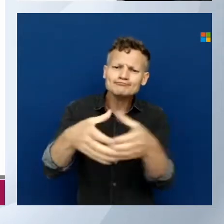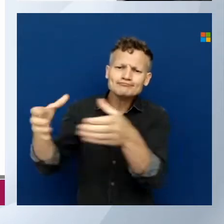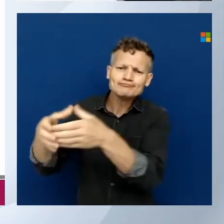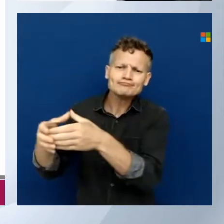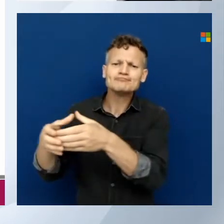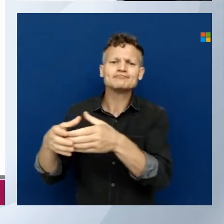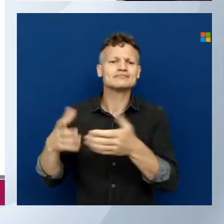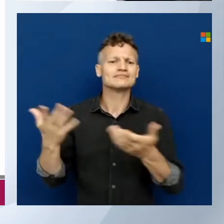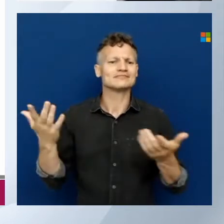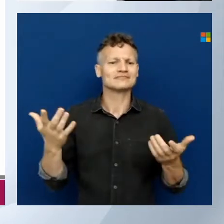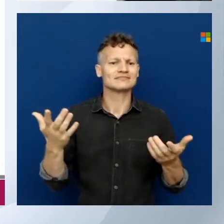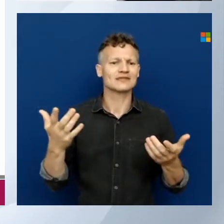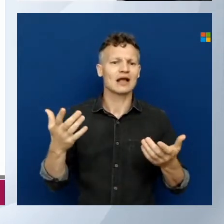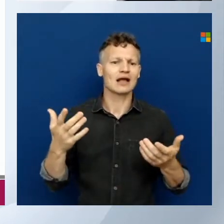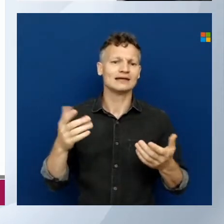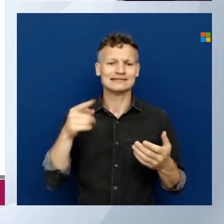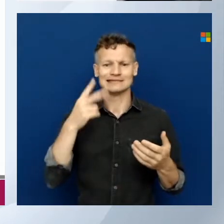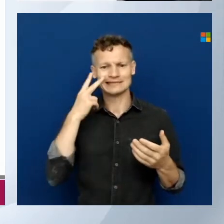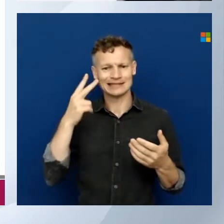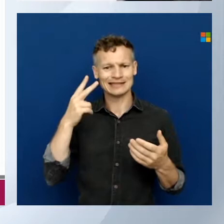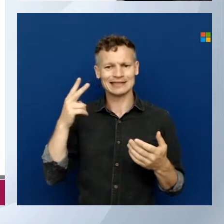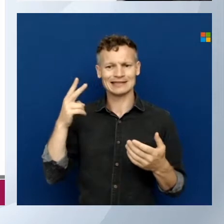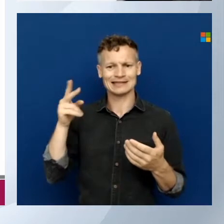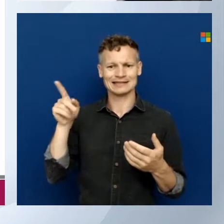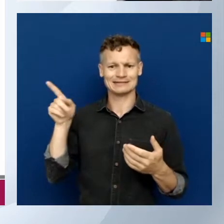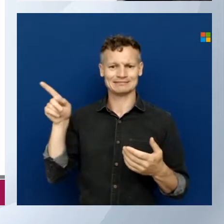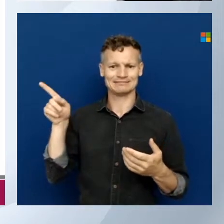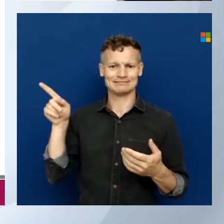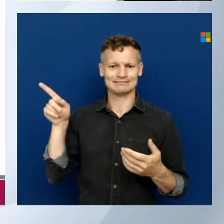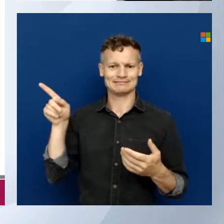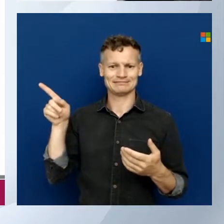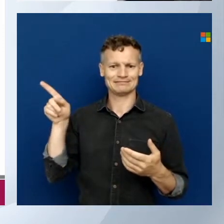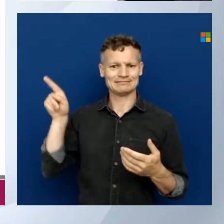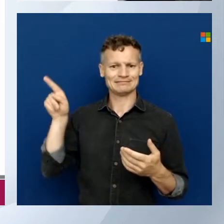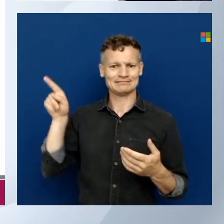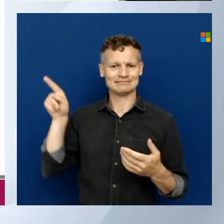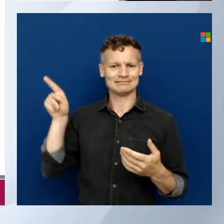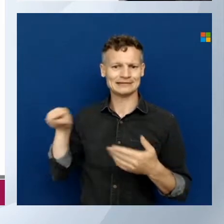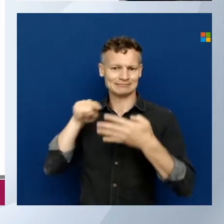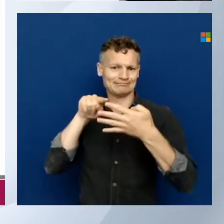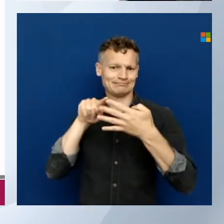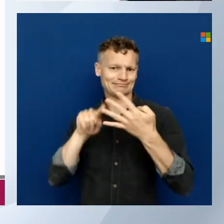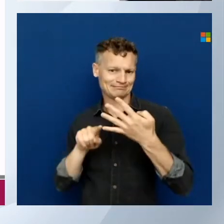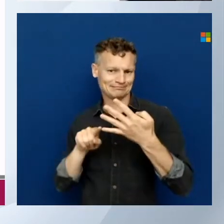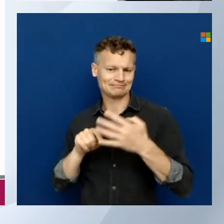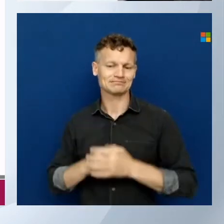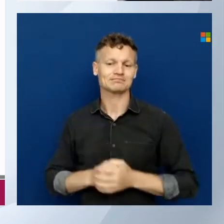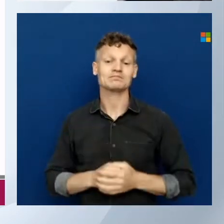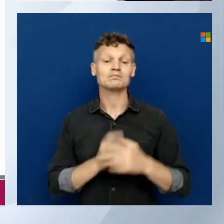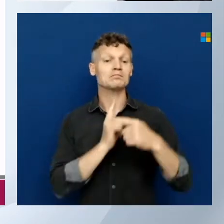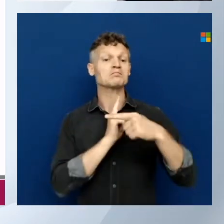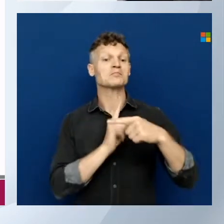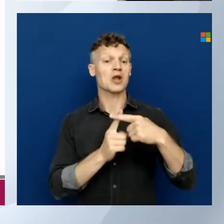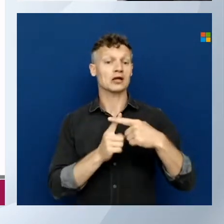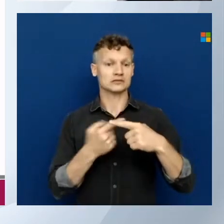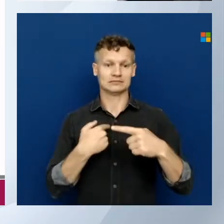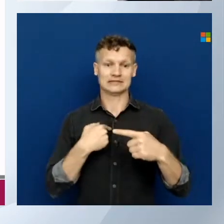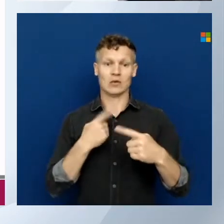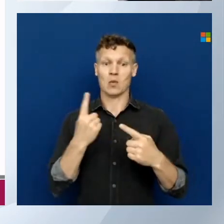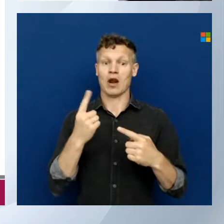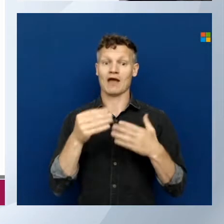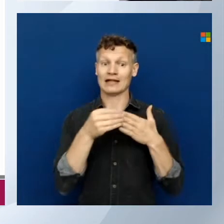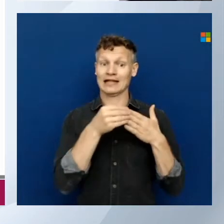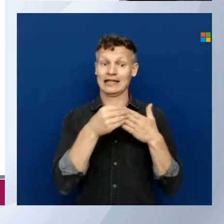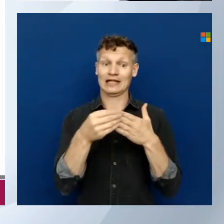Valuable Professionals. And I also am one of the leaders of the Citrix User Group Community Women in